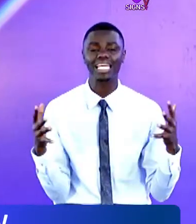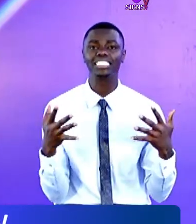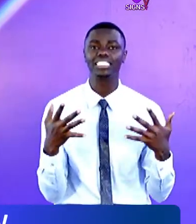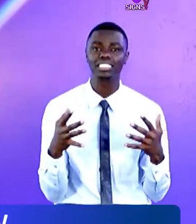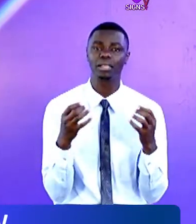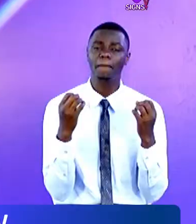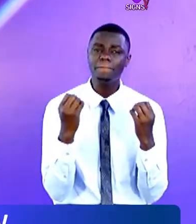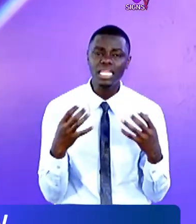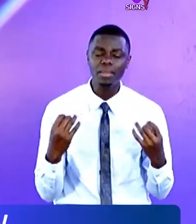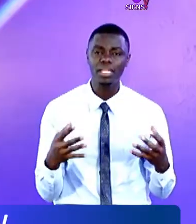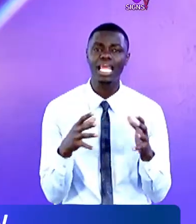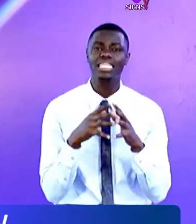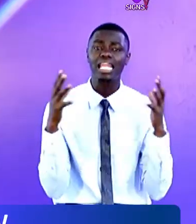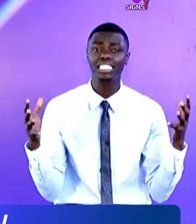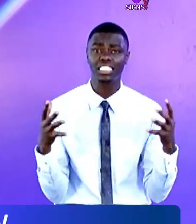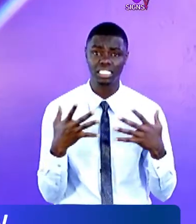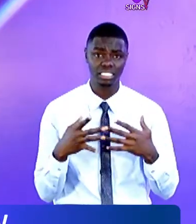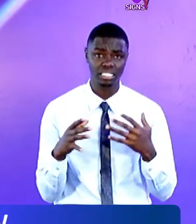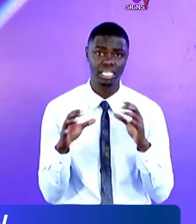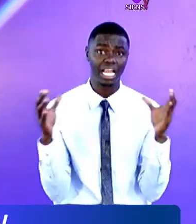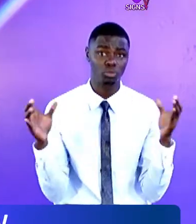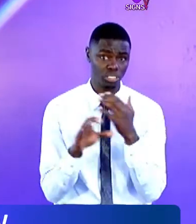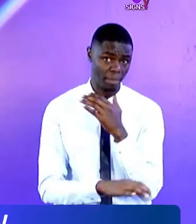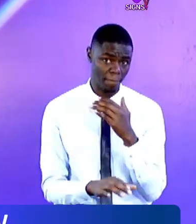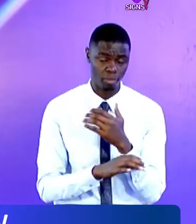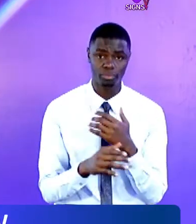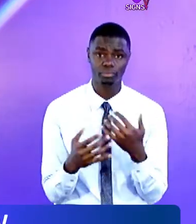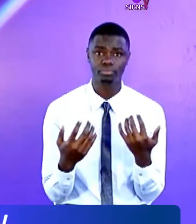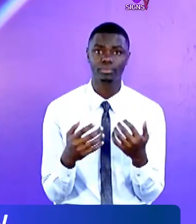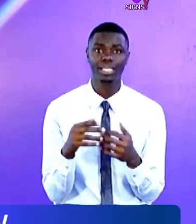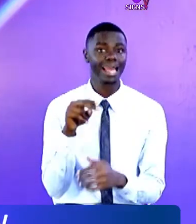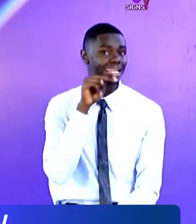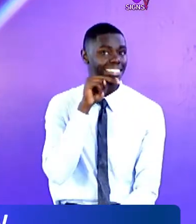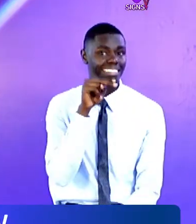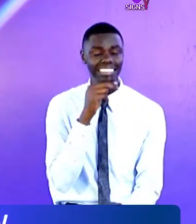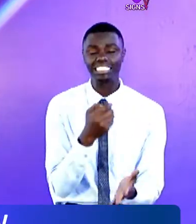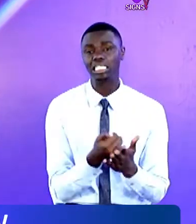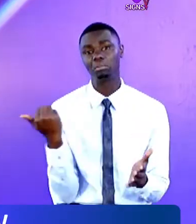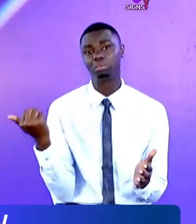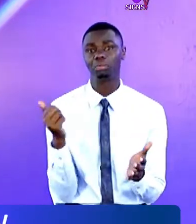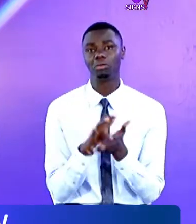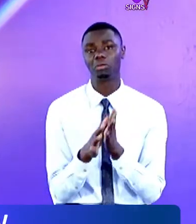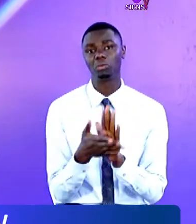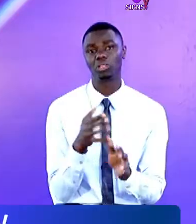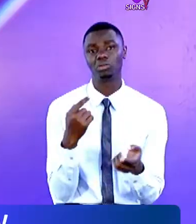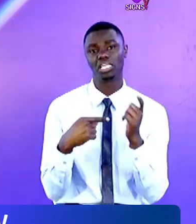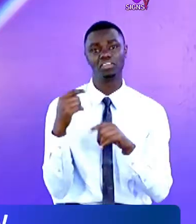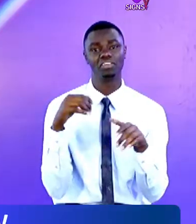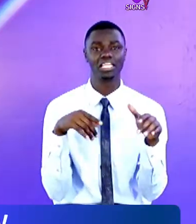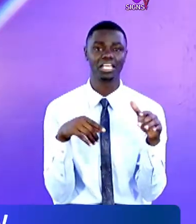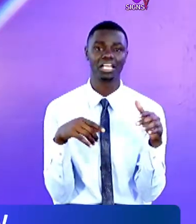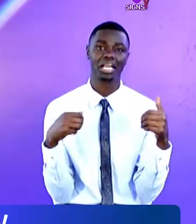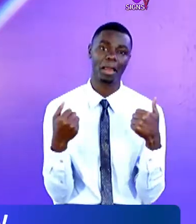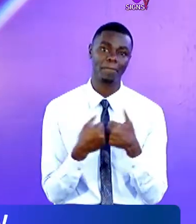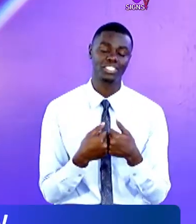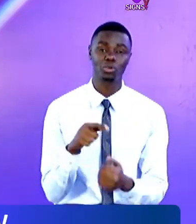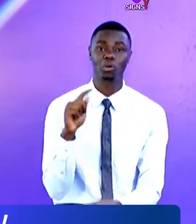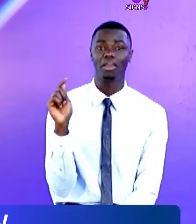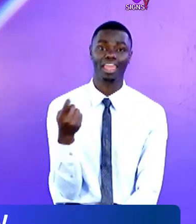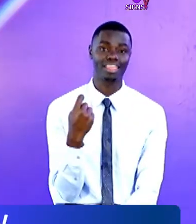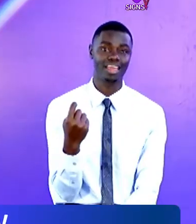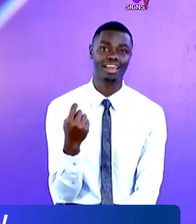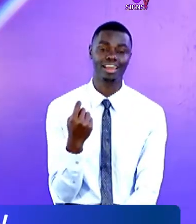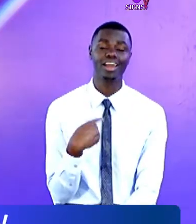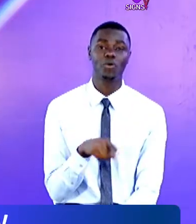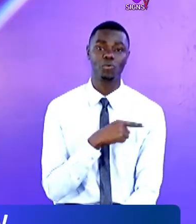Africa. You beat them. In Nigeria, went home. Nigeria went home without winning a single match. So Kenya, we are on a